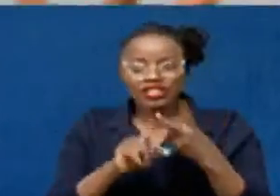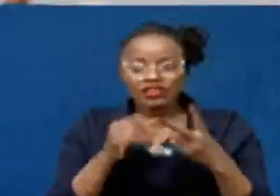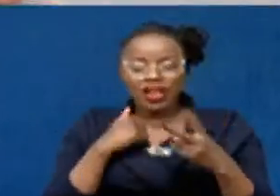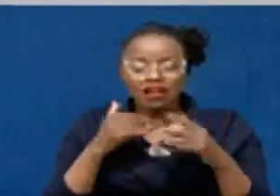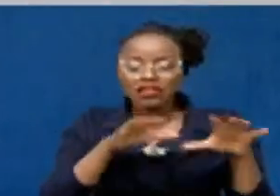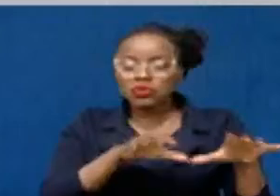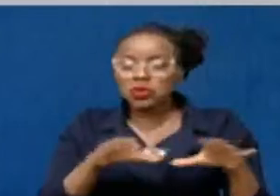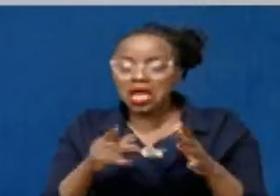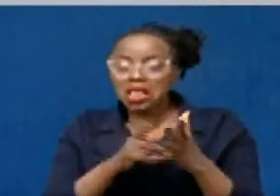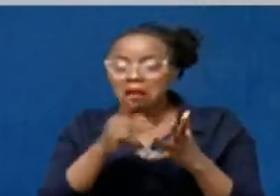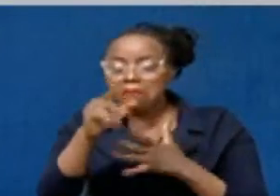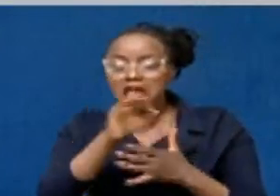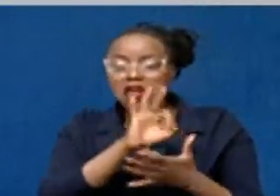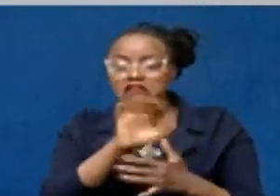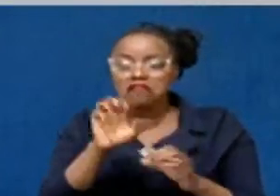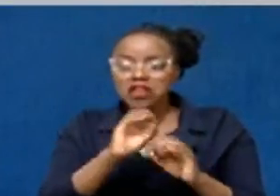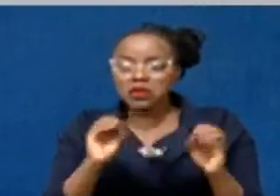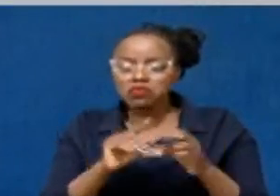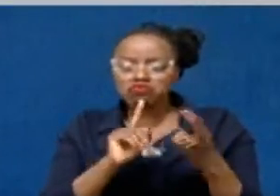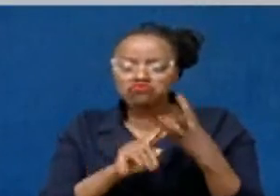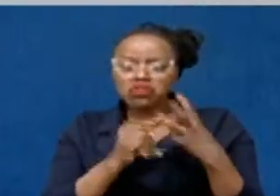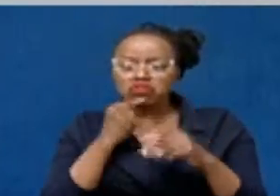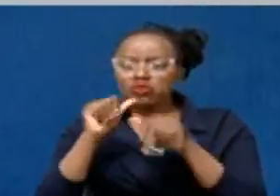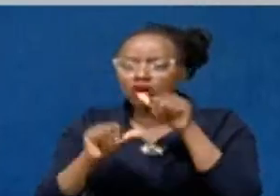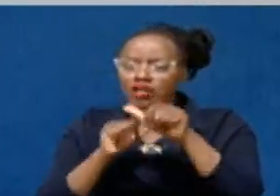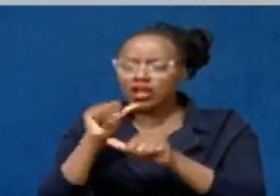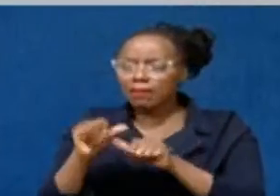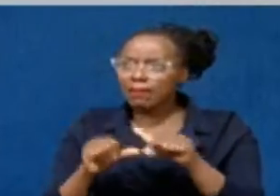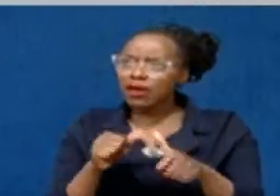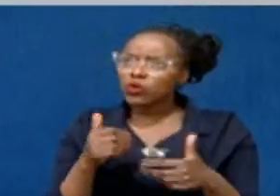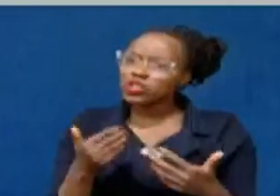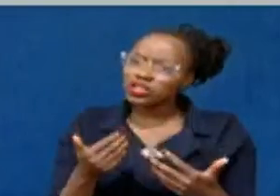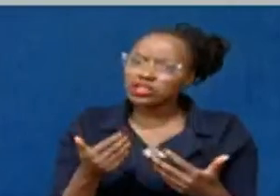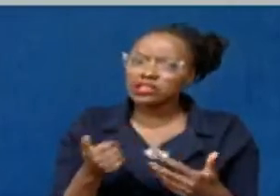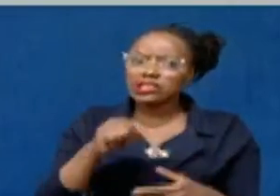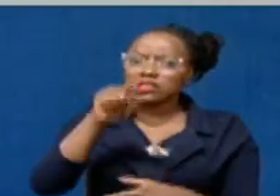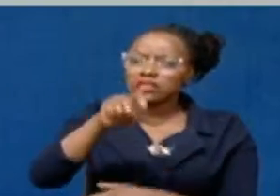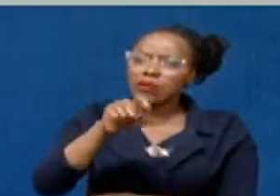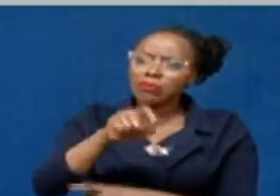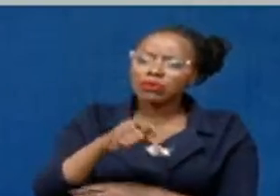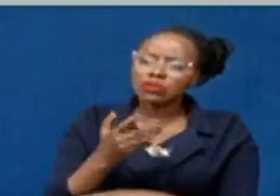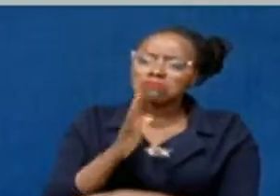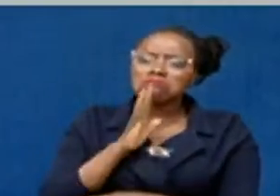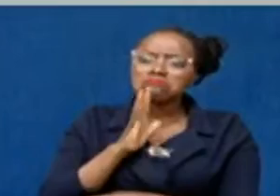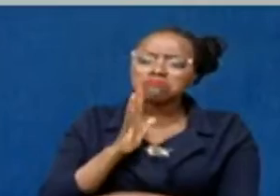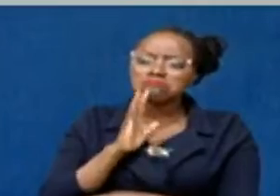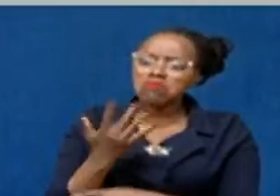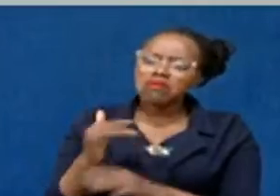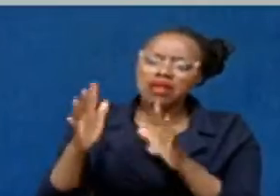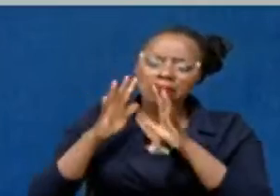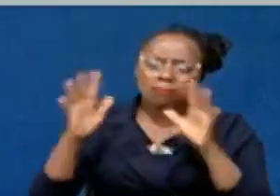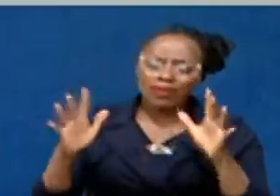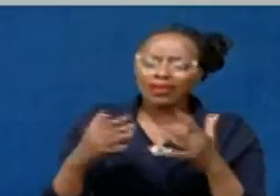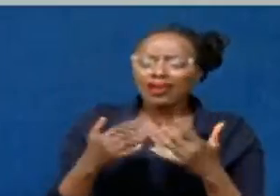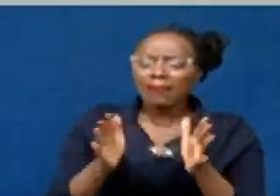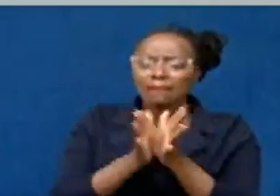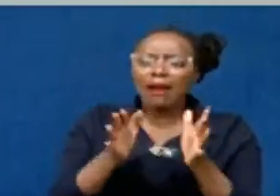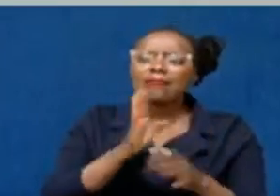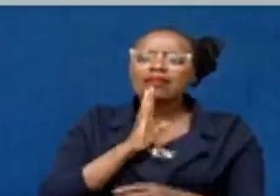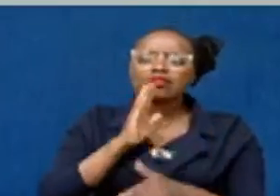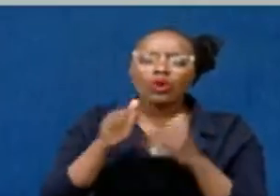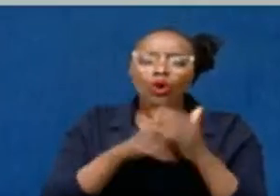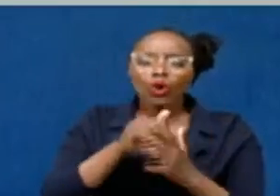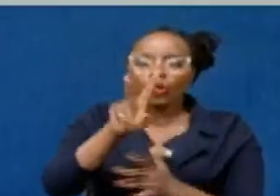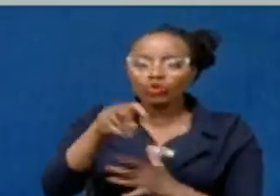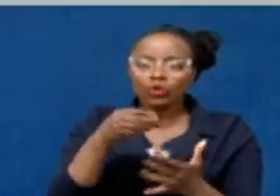have to struggle to pay school fees. He talked a lot about he should address the huge public debt and fight corruption. He's saying all stolen